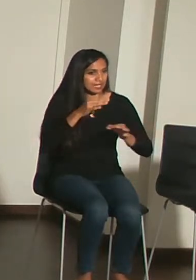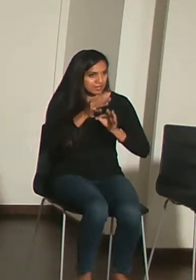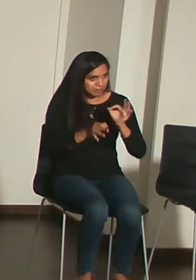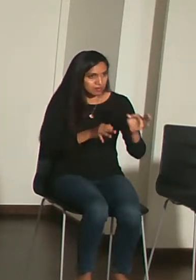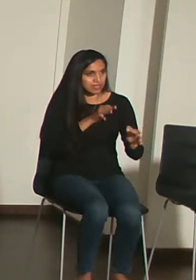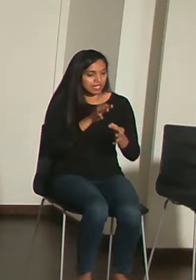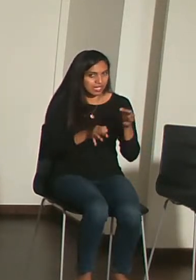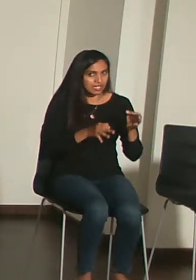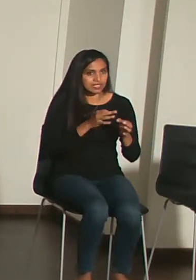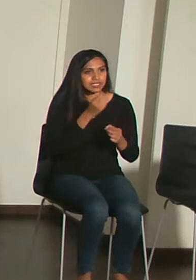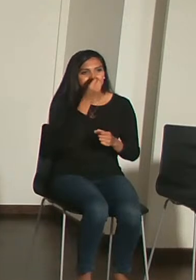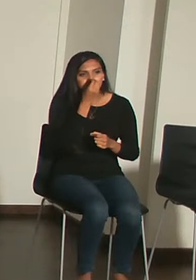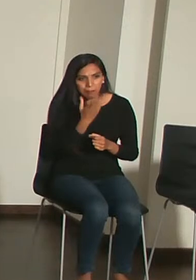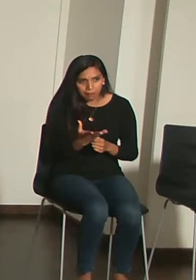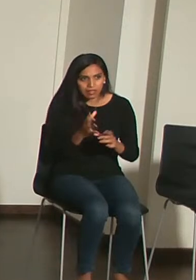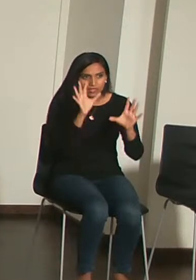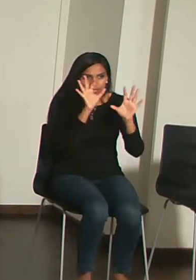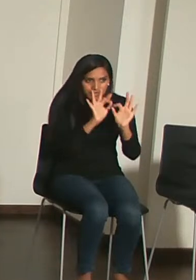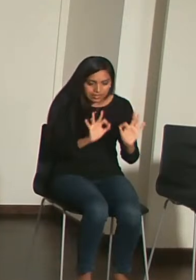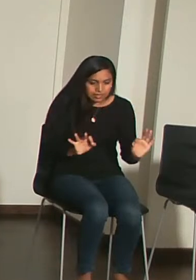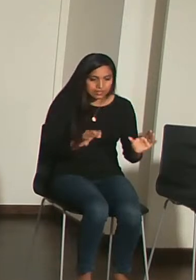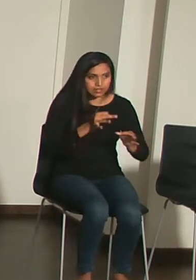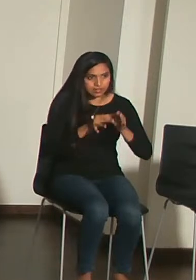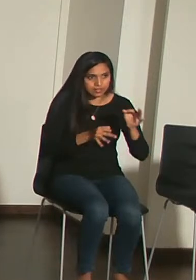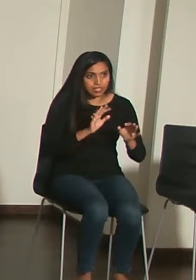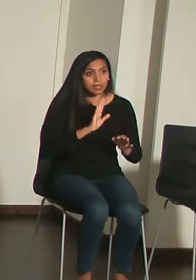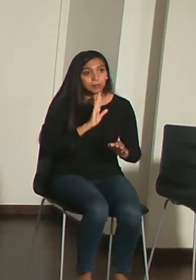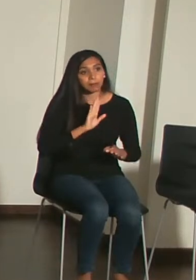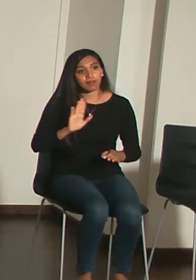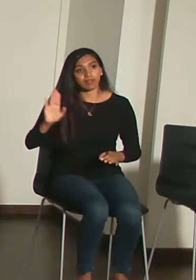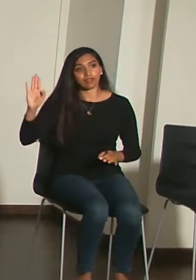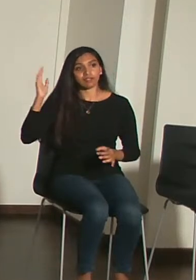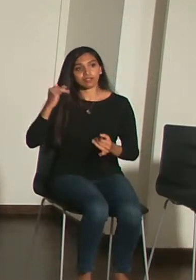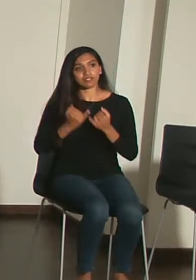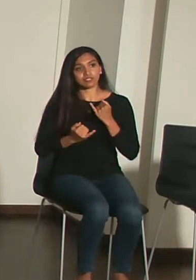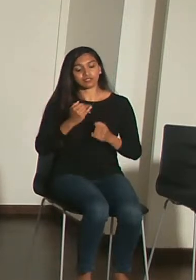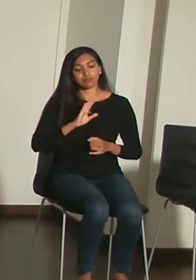say we need to look back at history. Today,